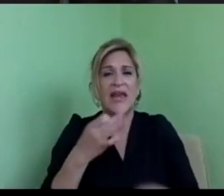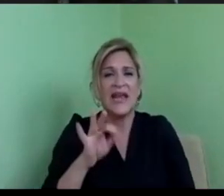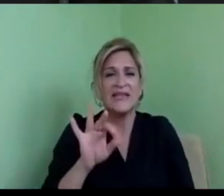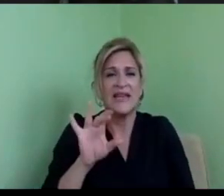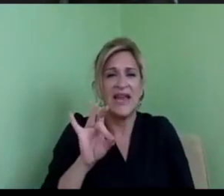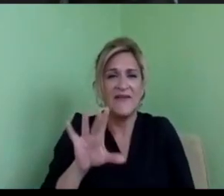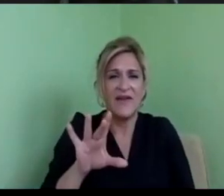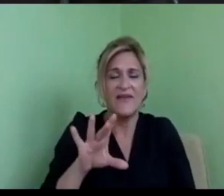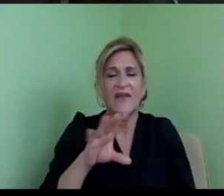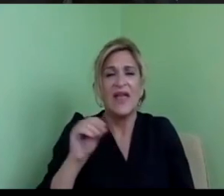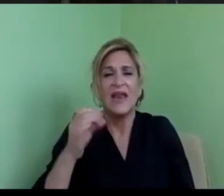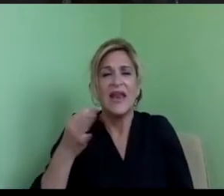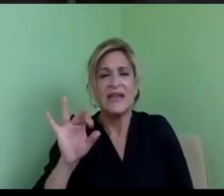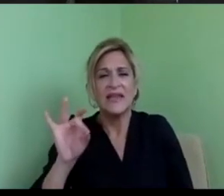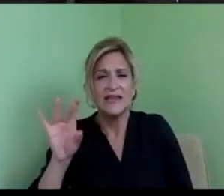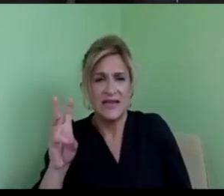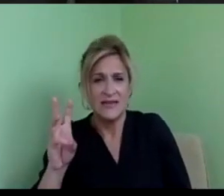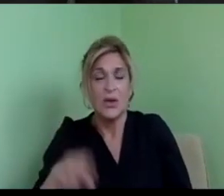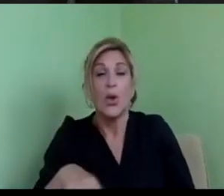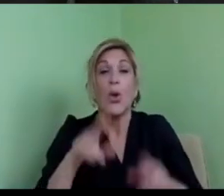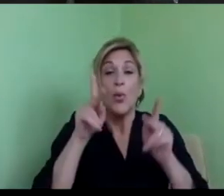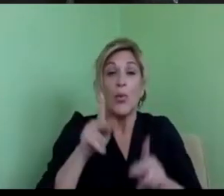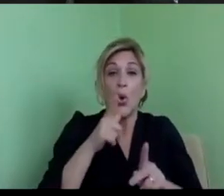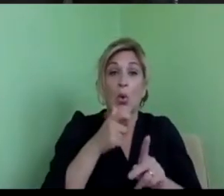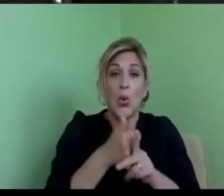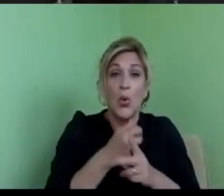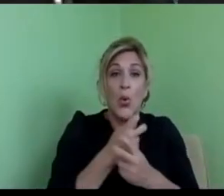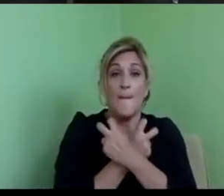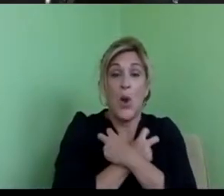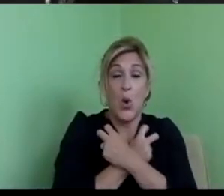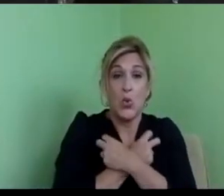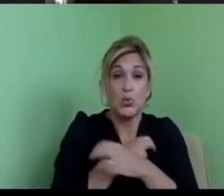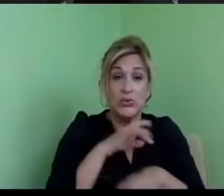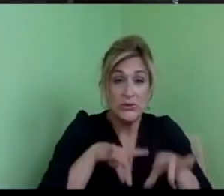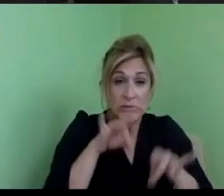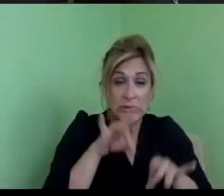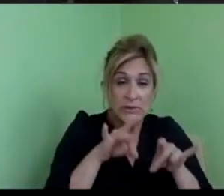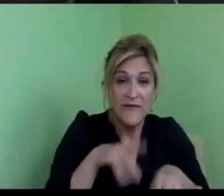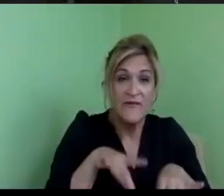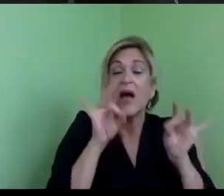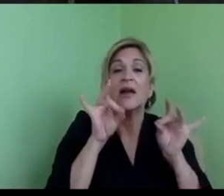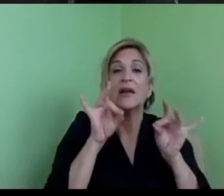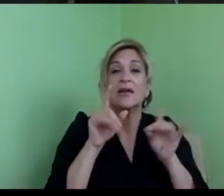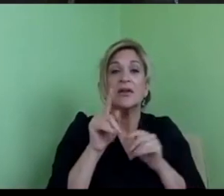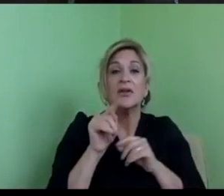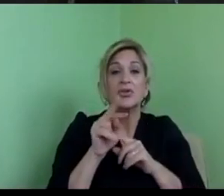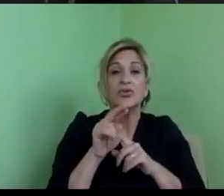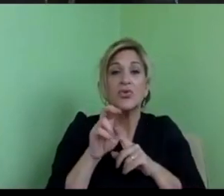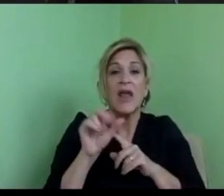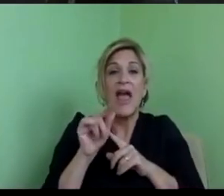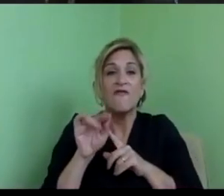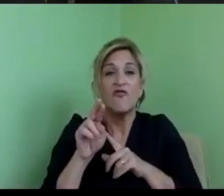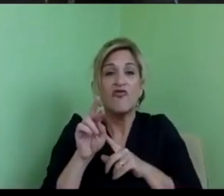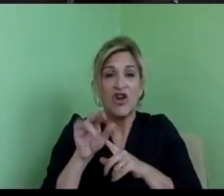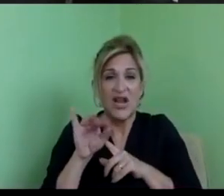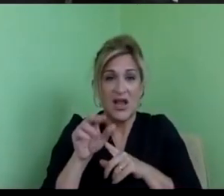where one of the anthropologists holds up the bones of tree africa who's 14 at the